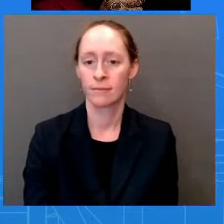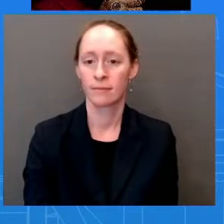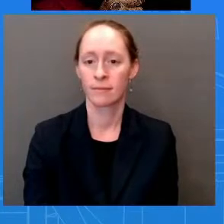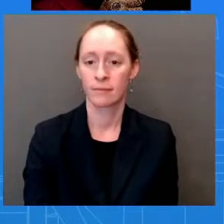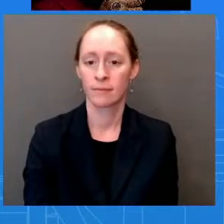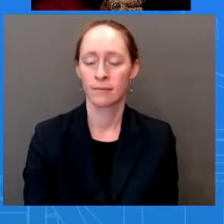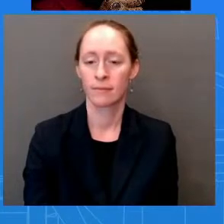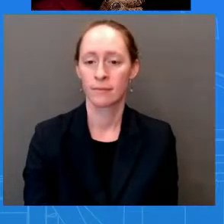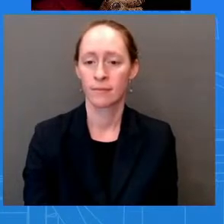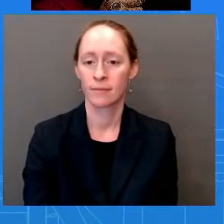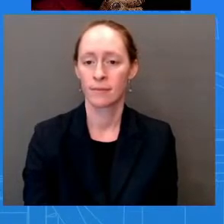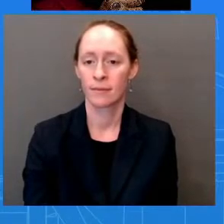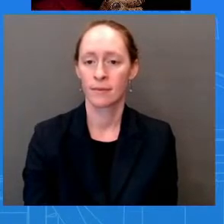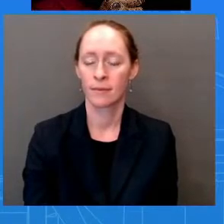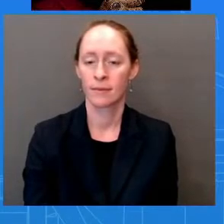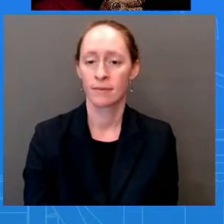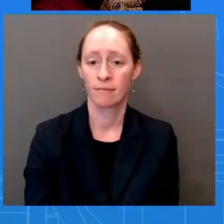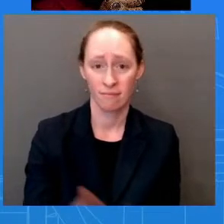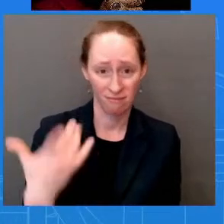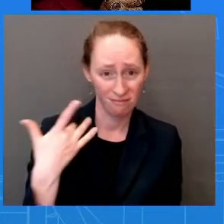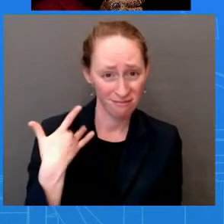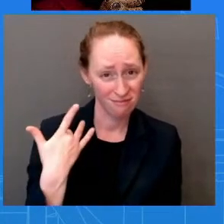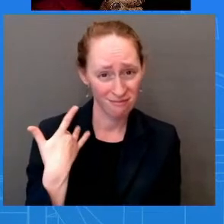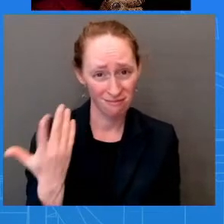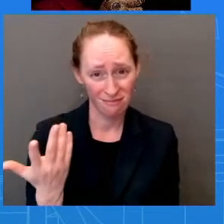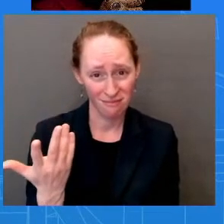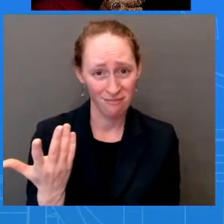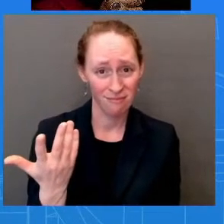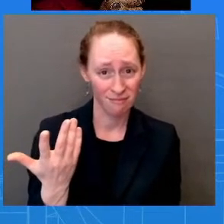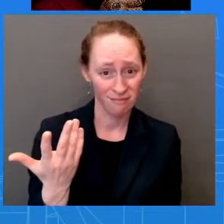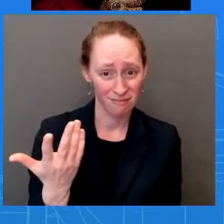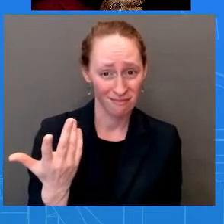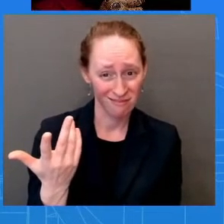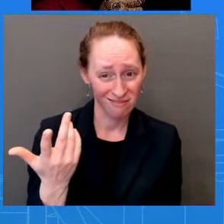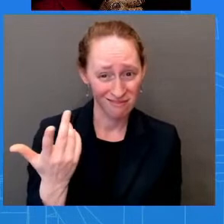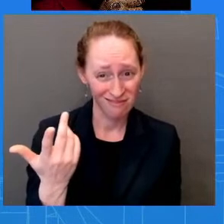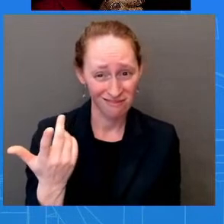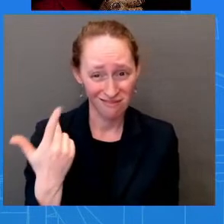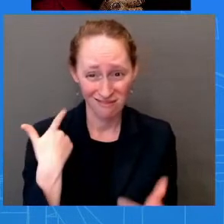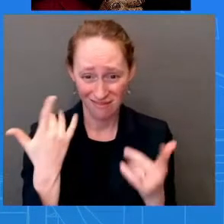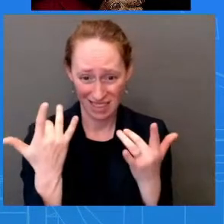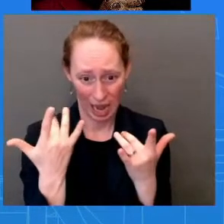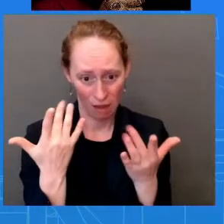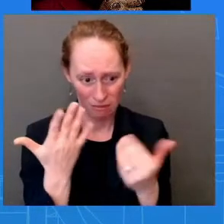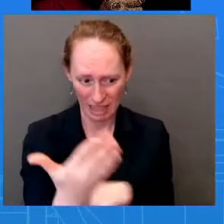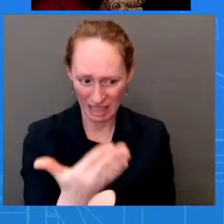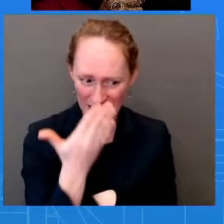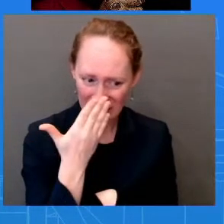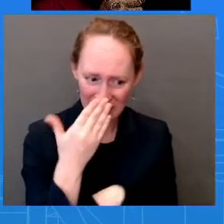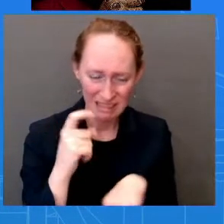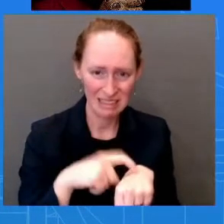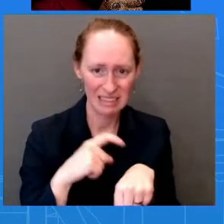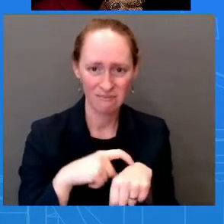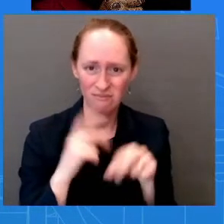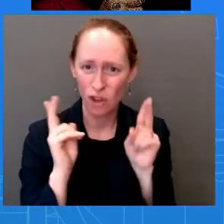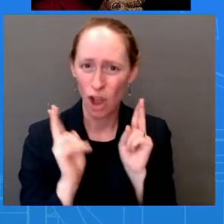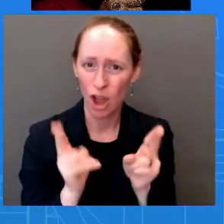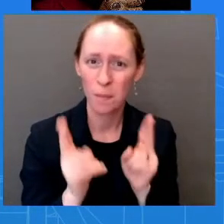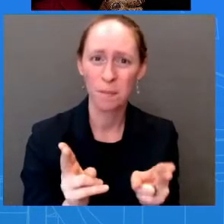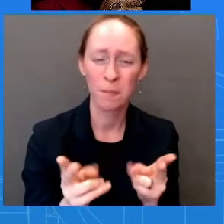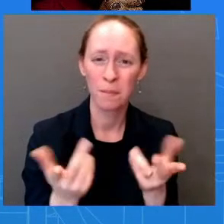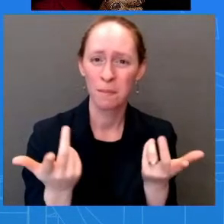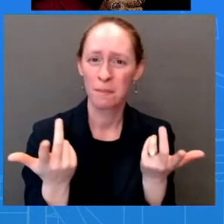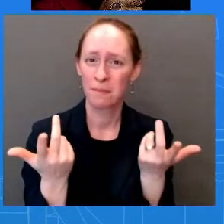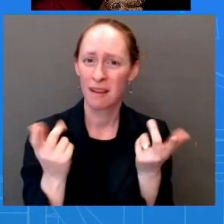time. Do you see it in the same way, that you have this narrow window during the lame duck session to move this legislation forward? This particular